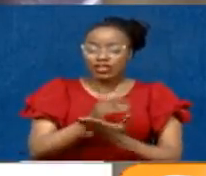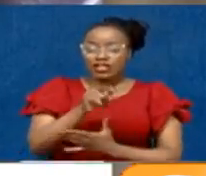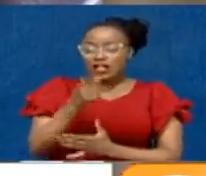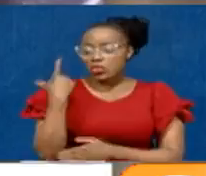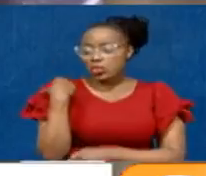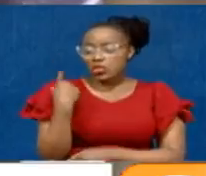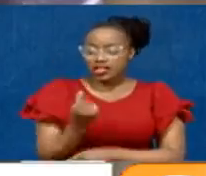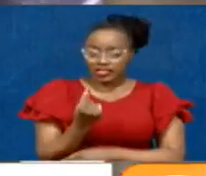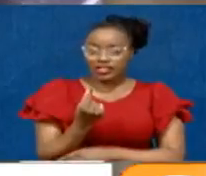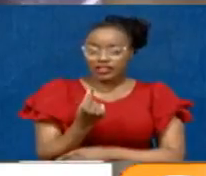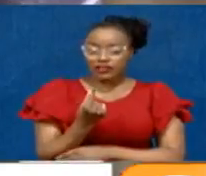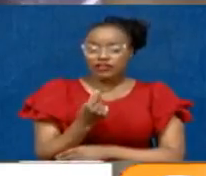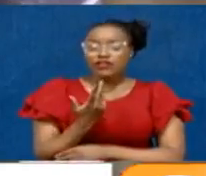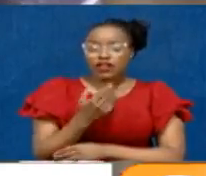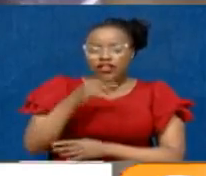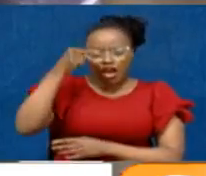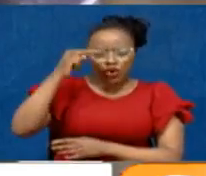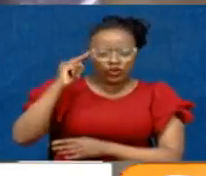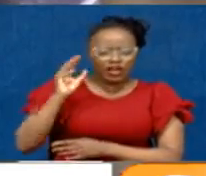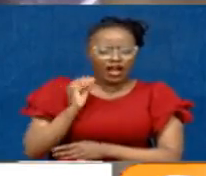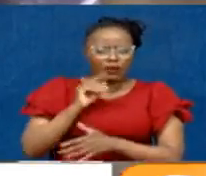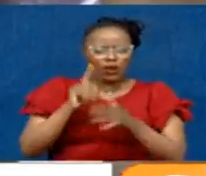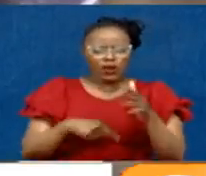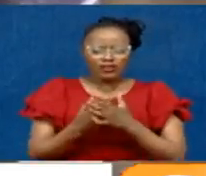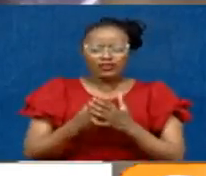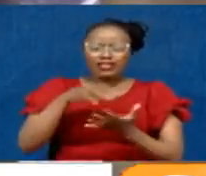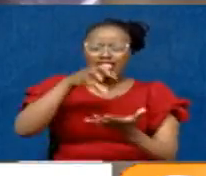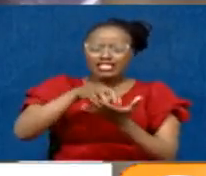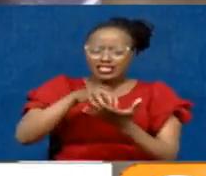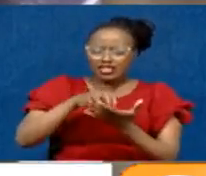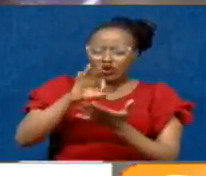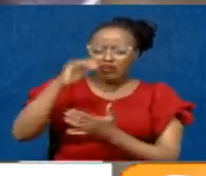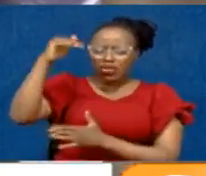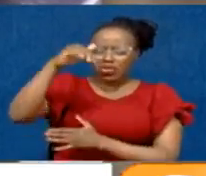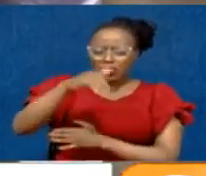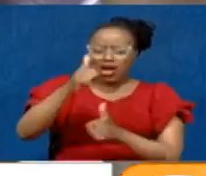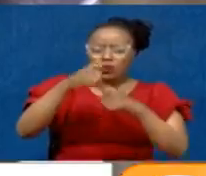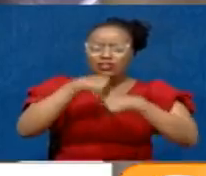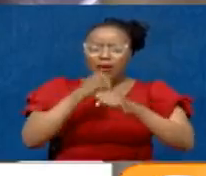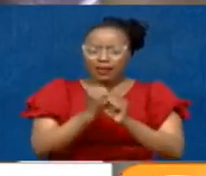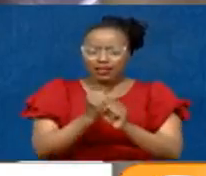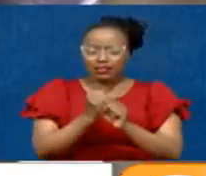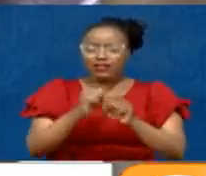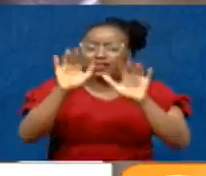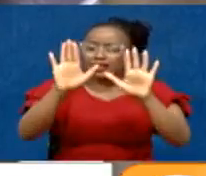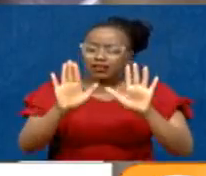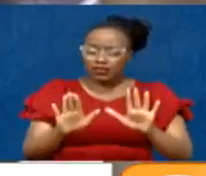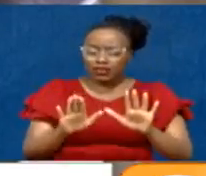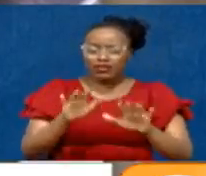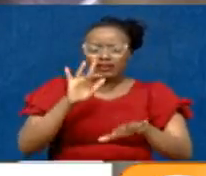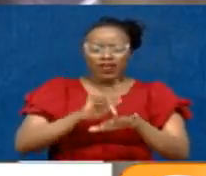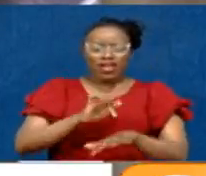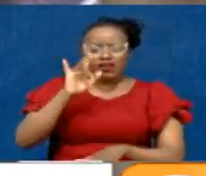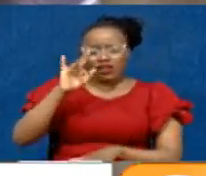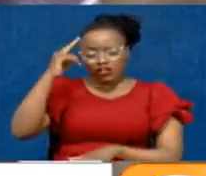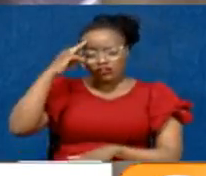recent times, our region has been in a state of turmoil which poses significant